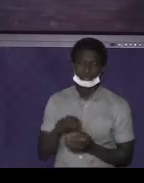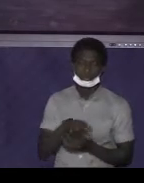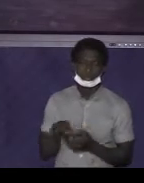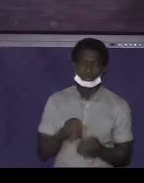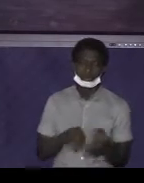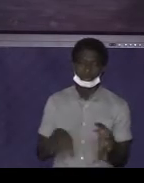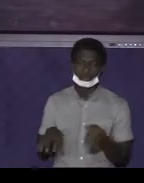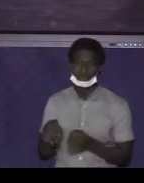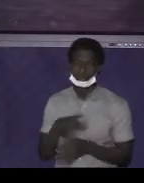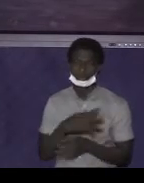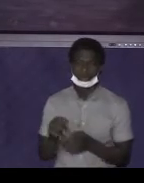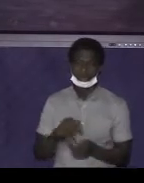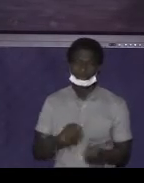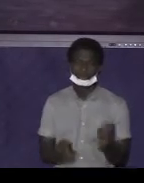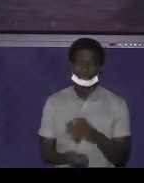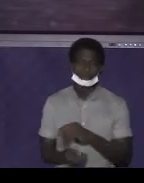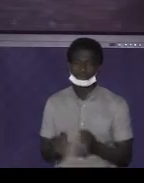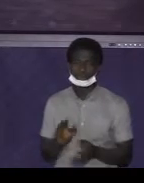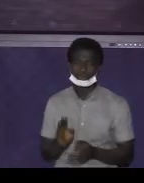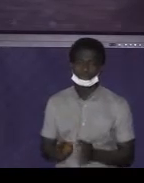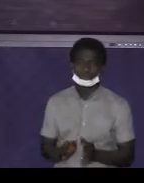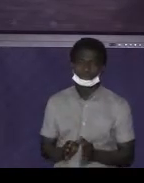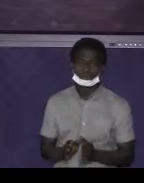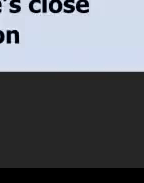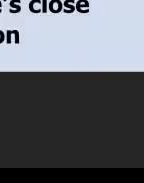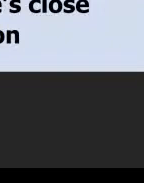tumble. Rough and tumble.